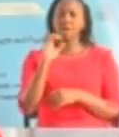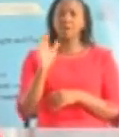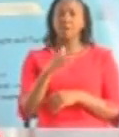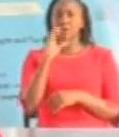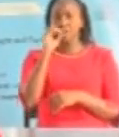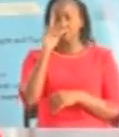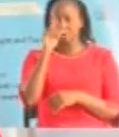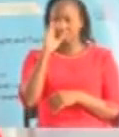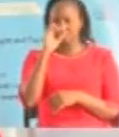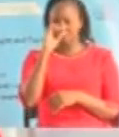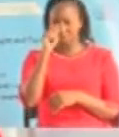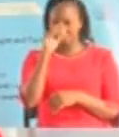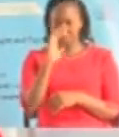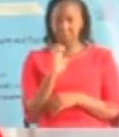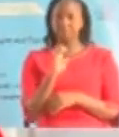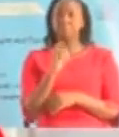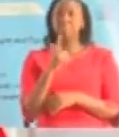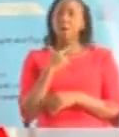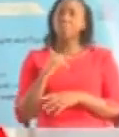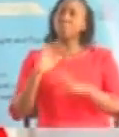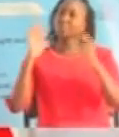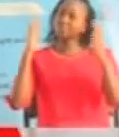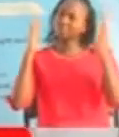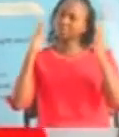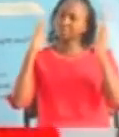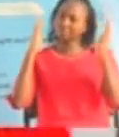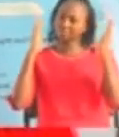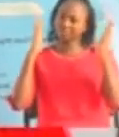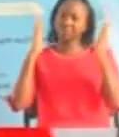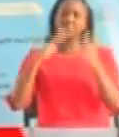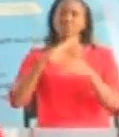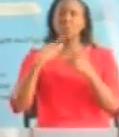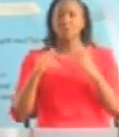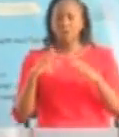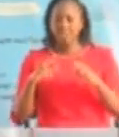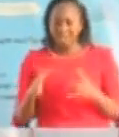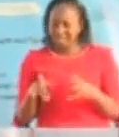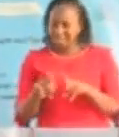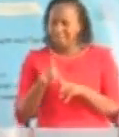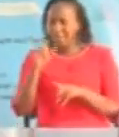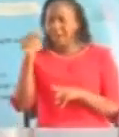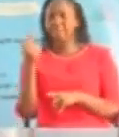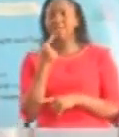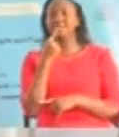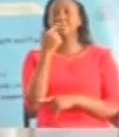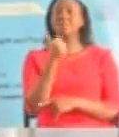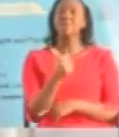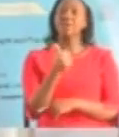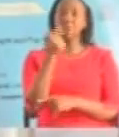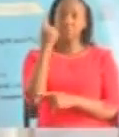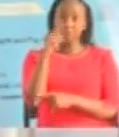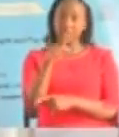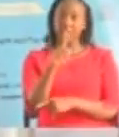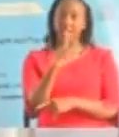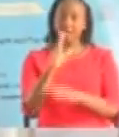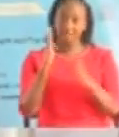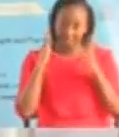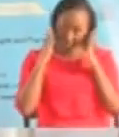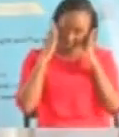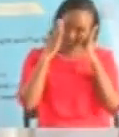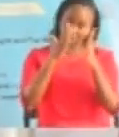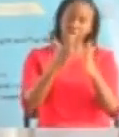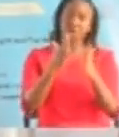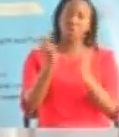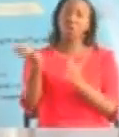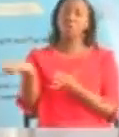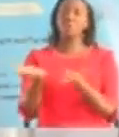I want to congratulate these researchers and all others I have not mentioned today for their dedication to